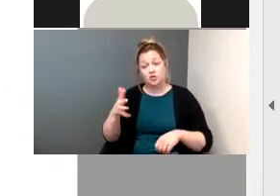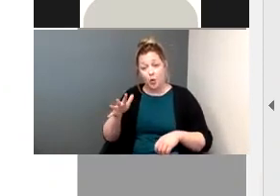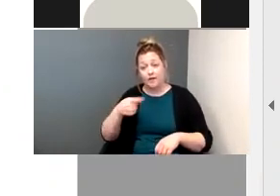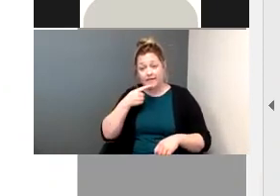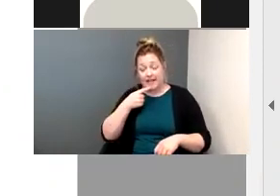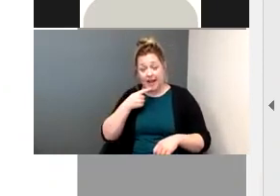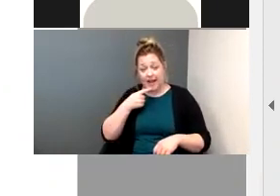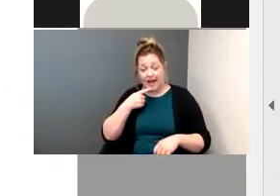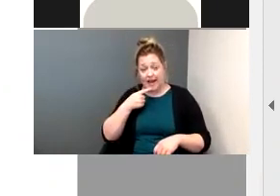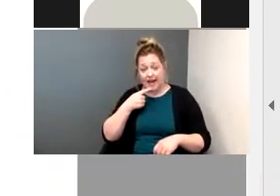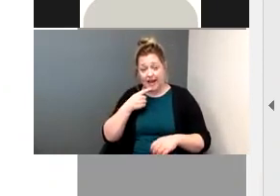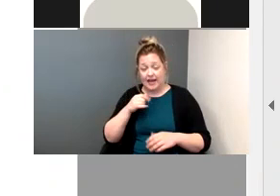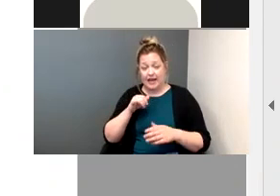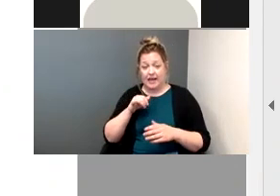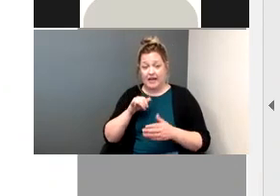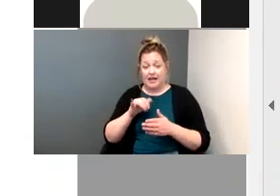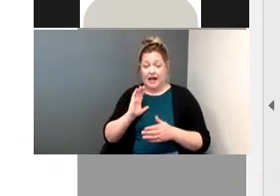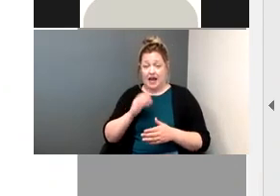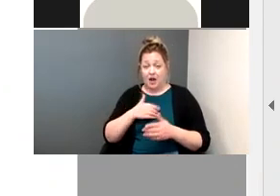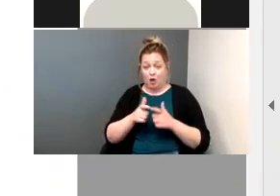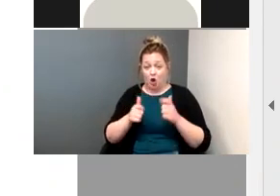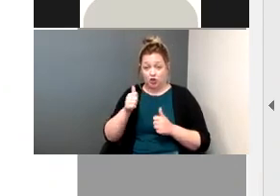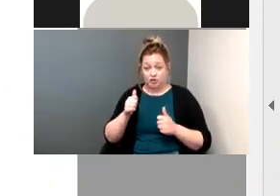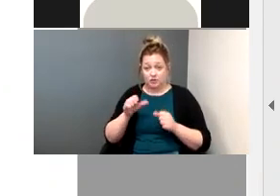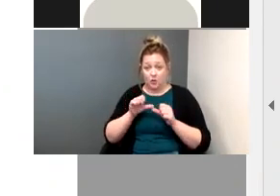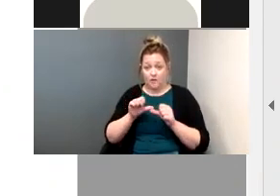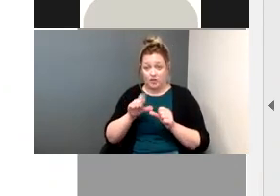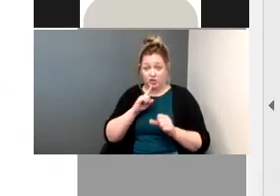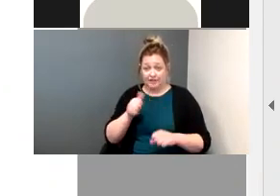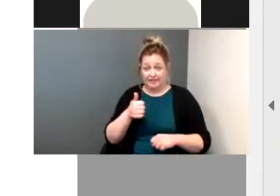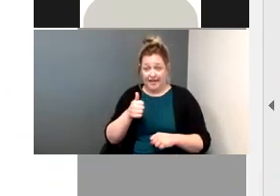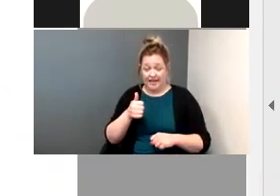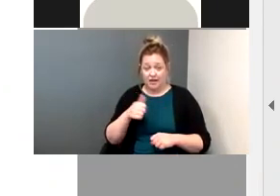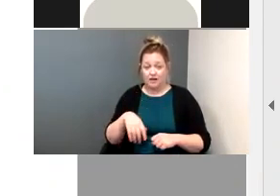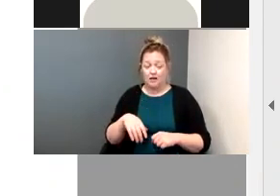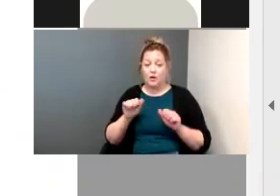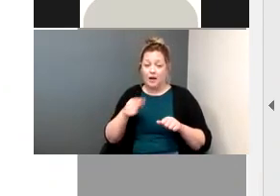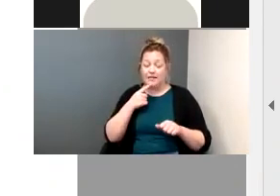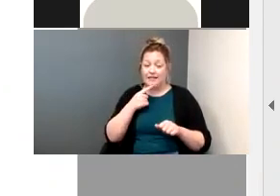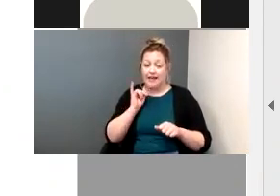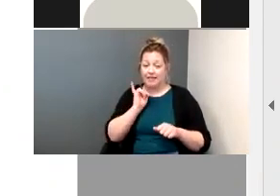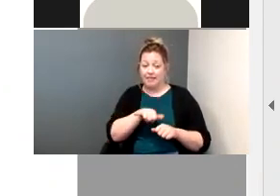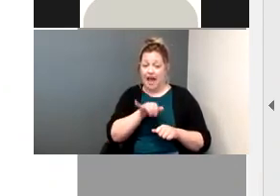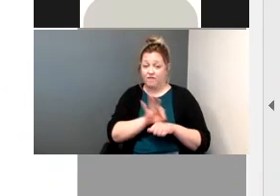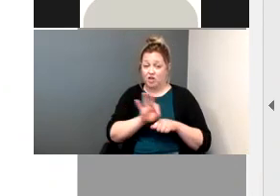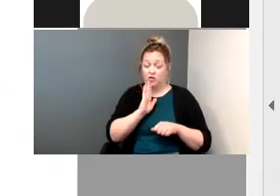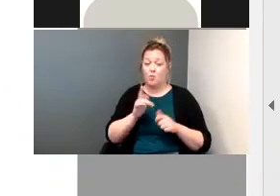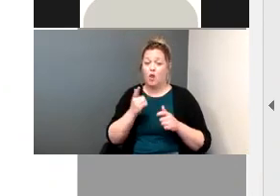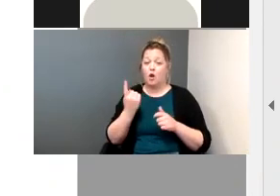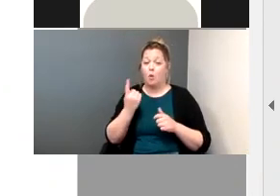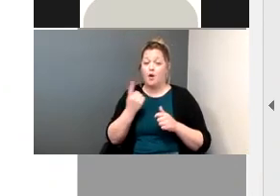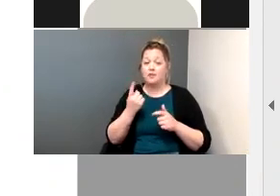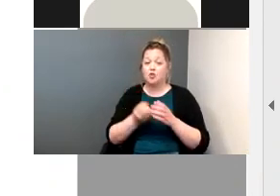our largest coefficient is 10, we can say that this function will always grow slower than 10n squared plus 10n plus